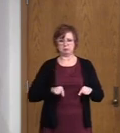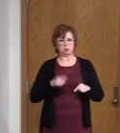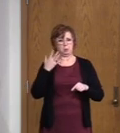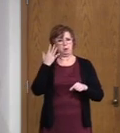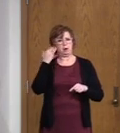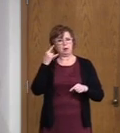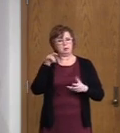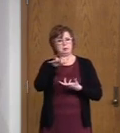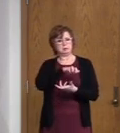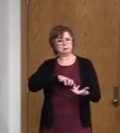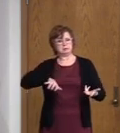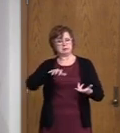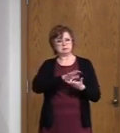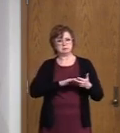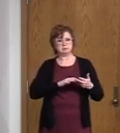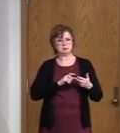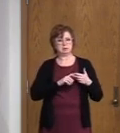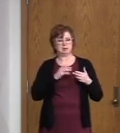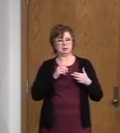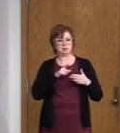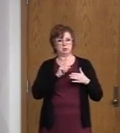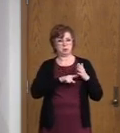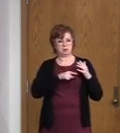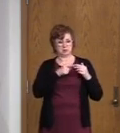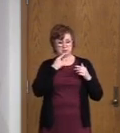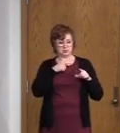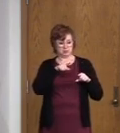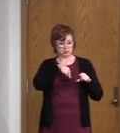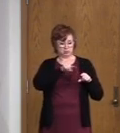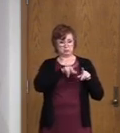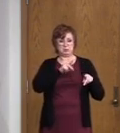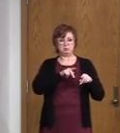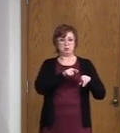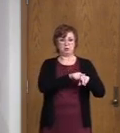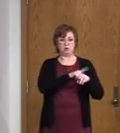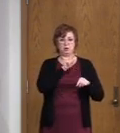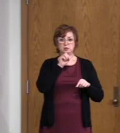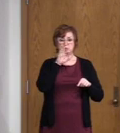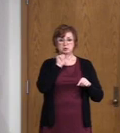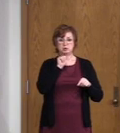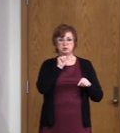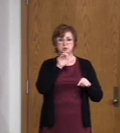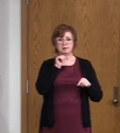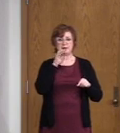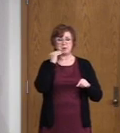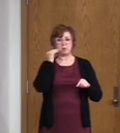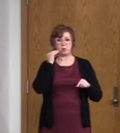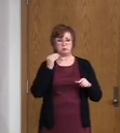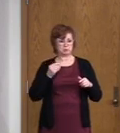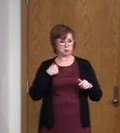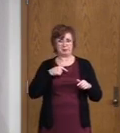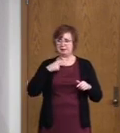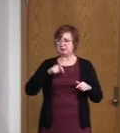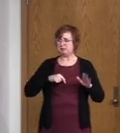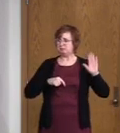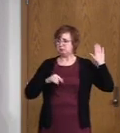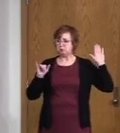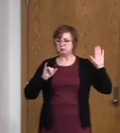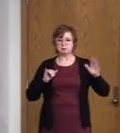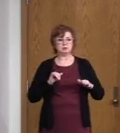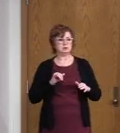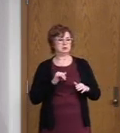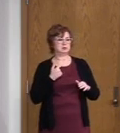people who are in long-term care and saying, well, we need doses too? Lisa, if we had